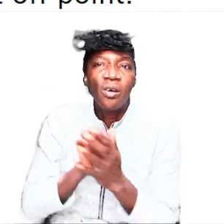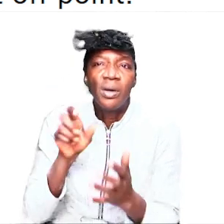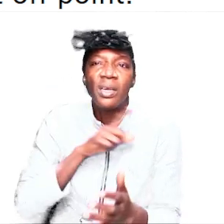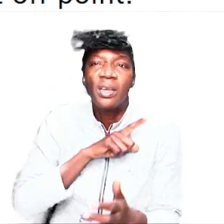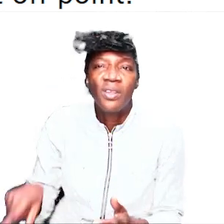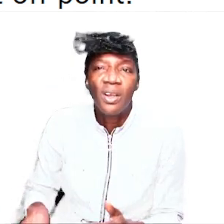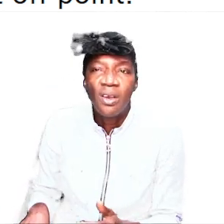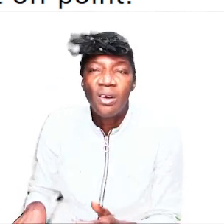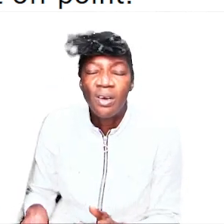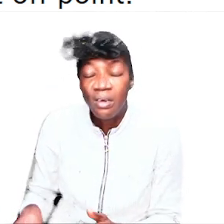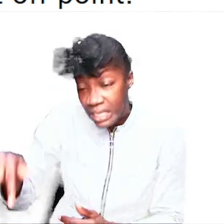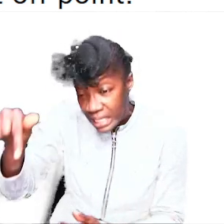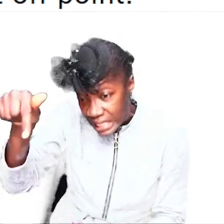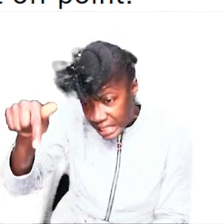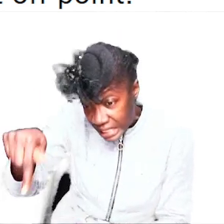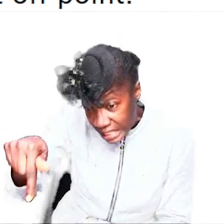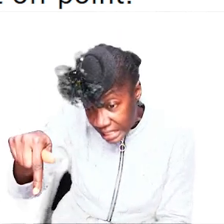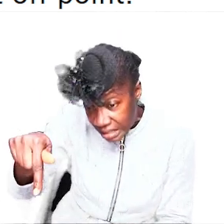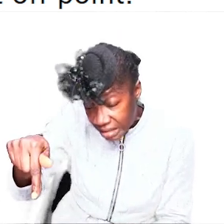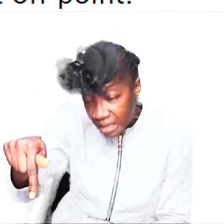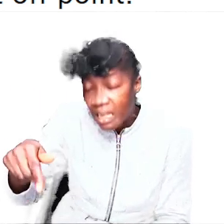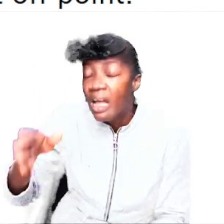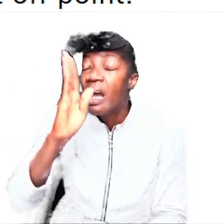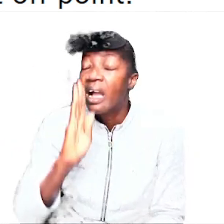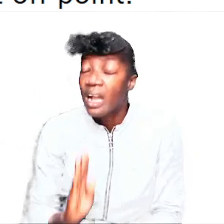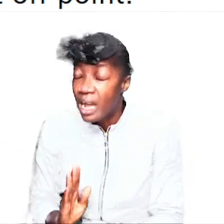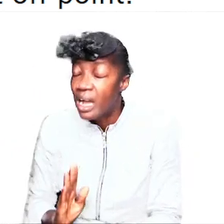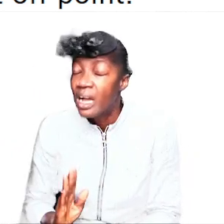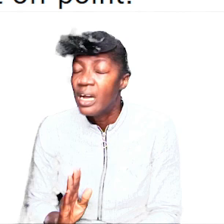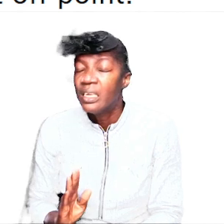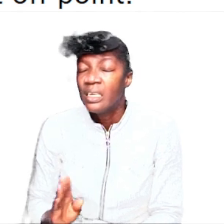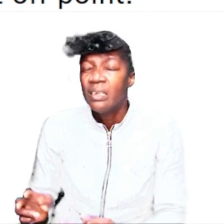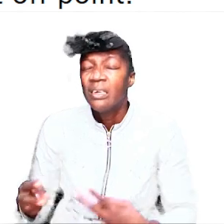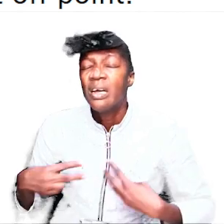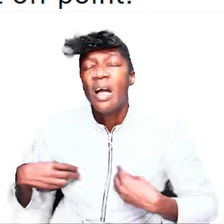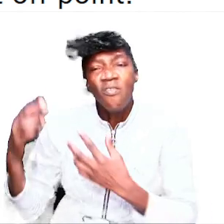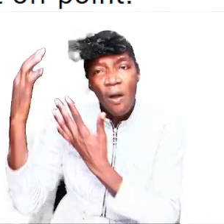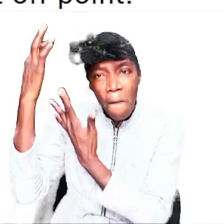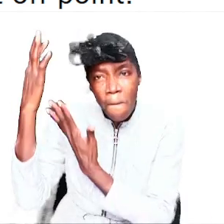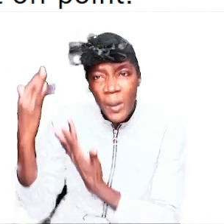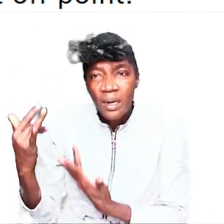this aspect, God would have had mercy on him.